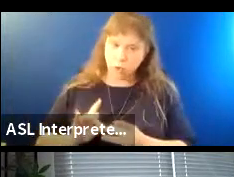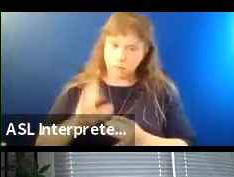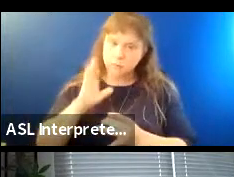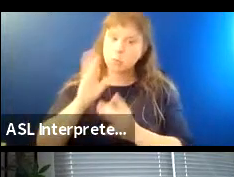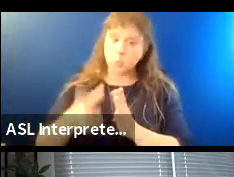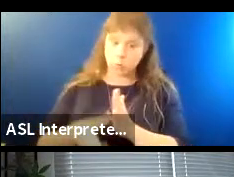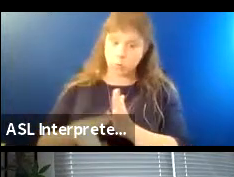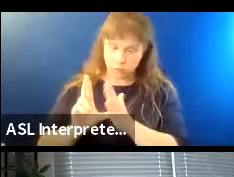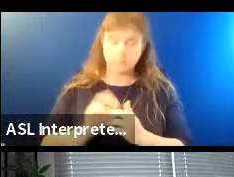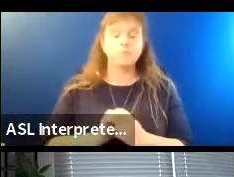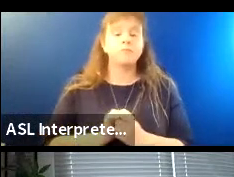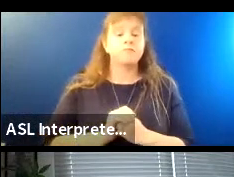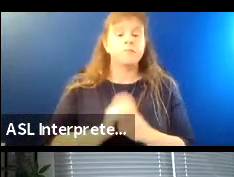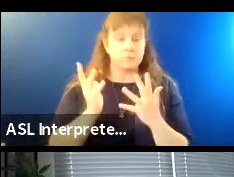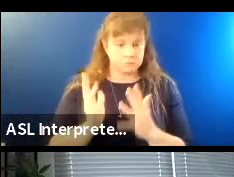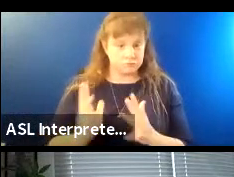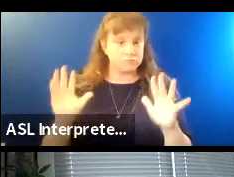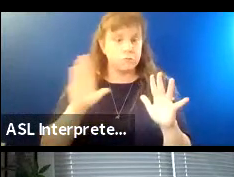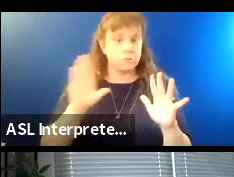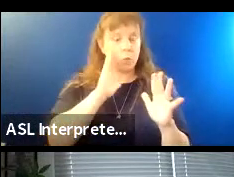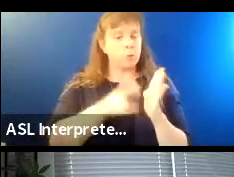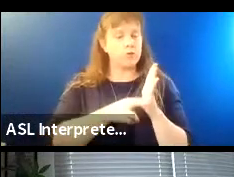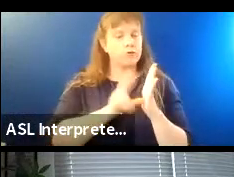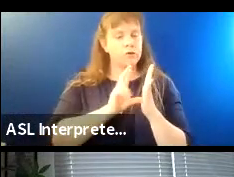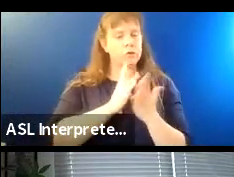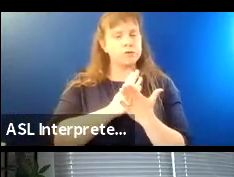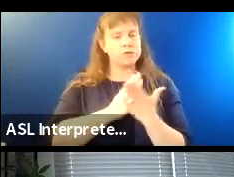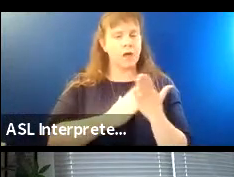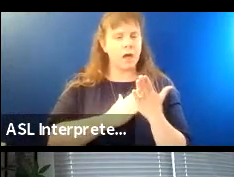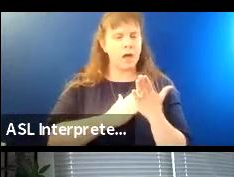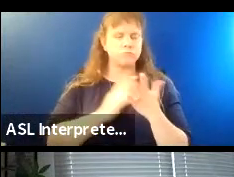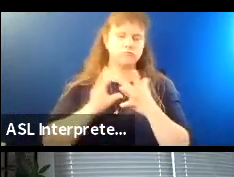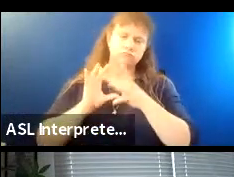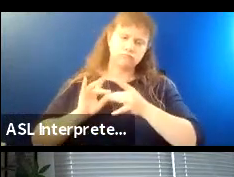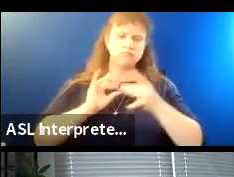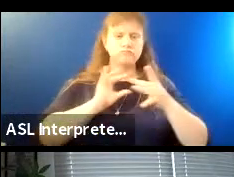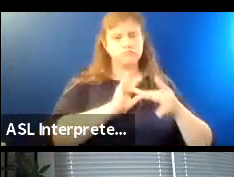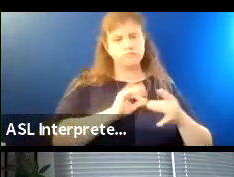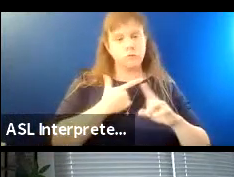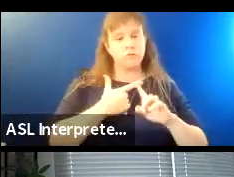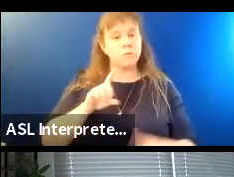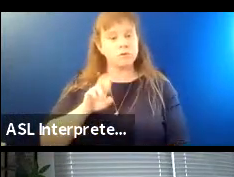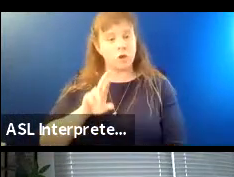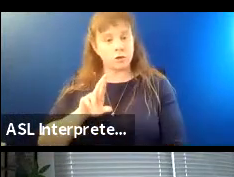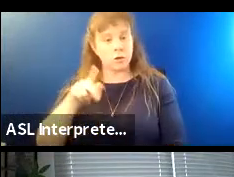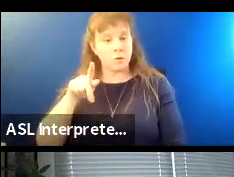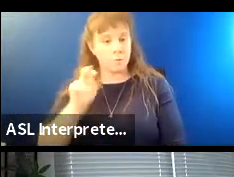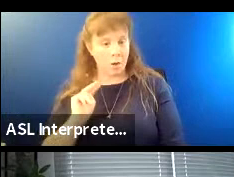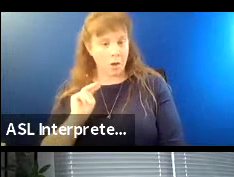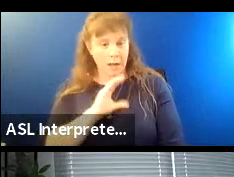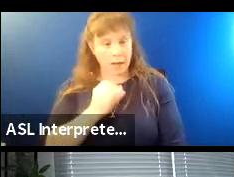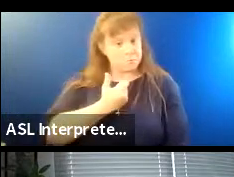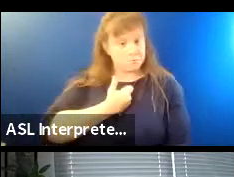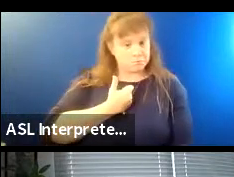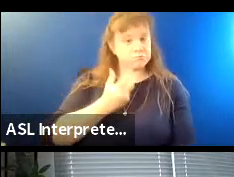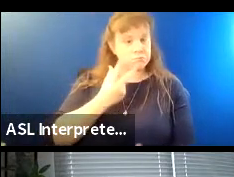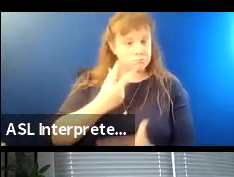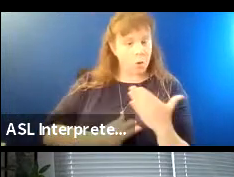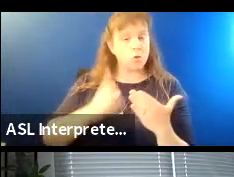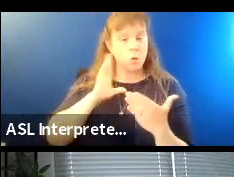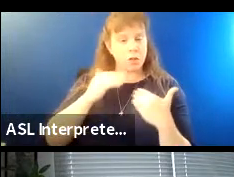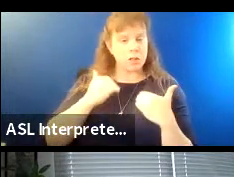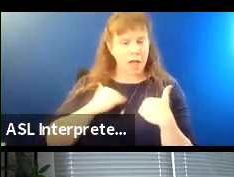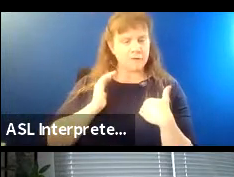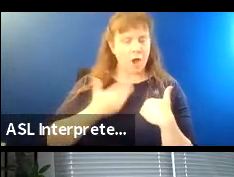some reflections. Dr. Pan and myself will share some reflections from this process,